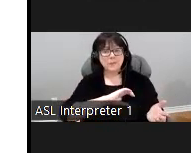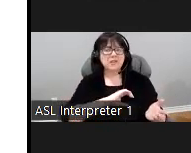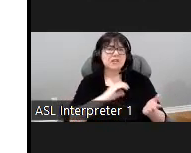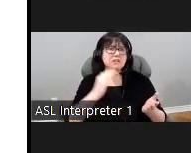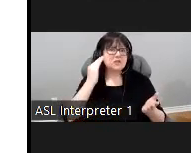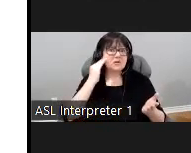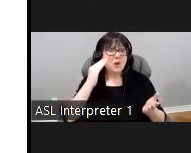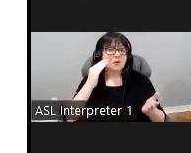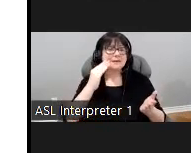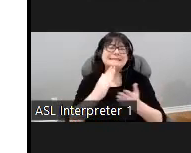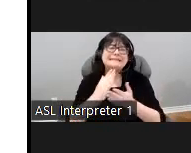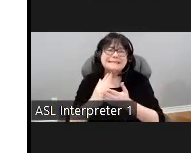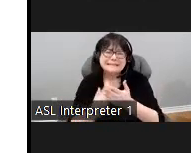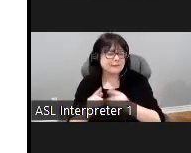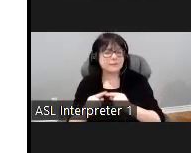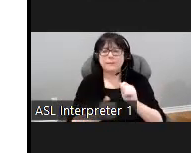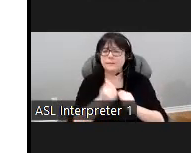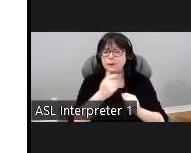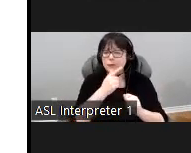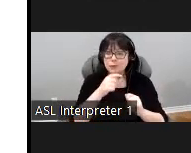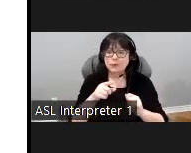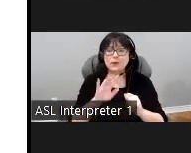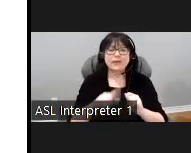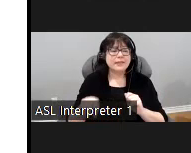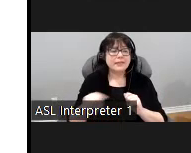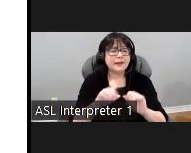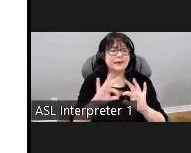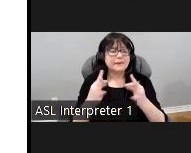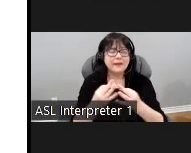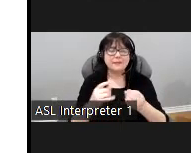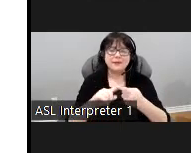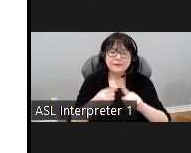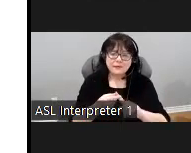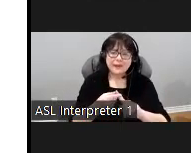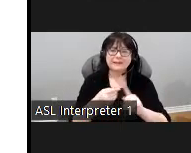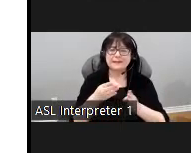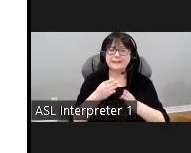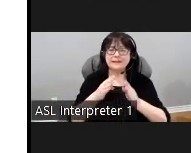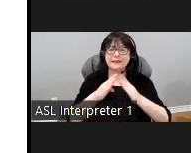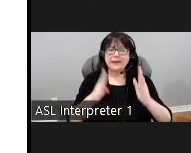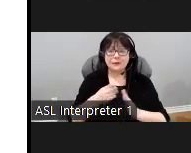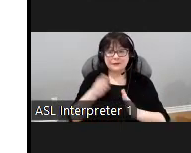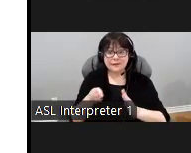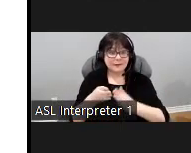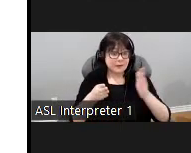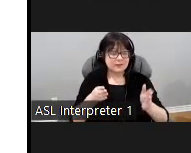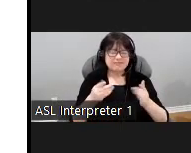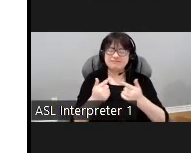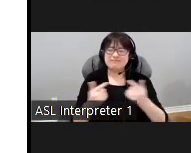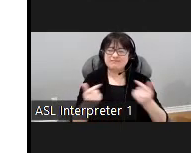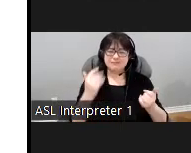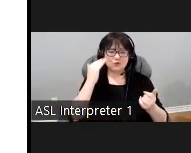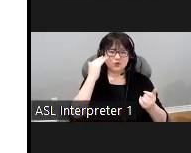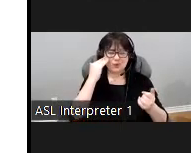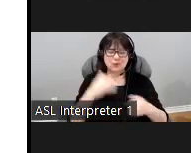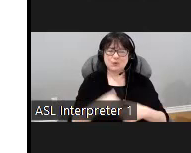most part, it's family, friends, coworkers, neighbors who are aware of the situation. And so out